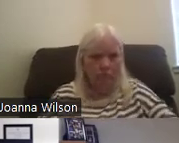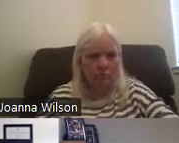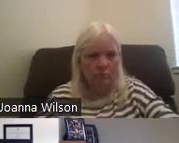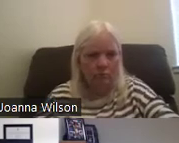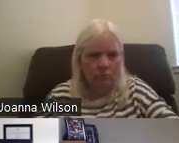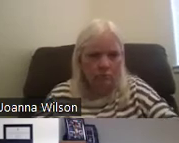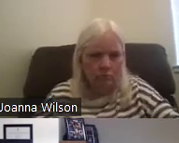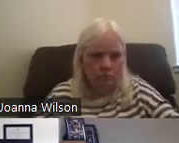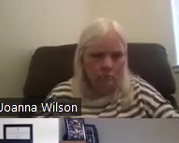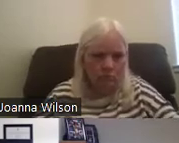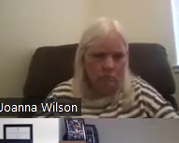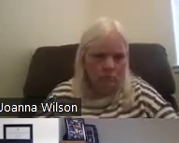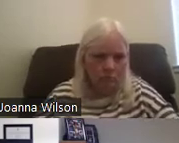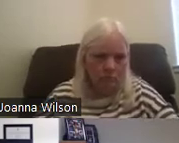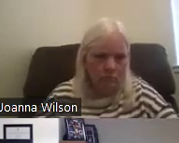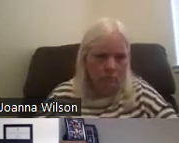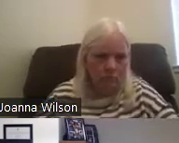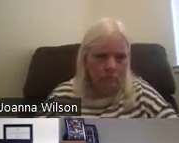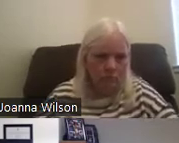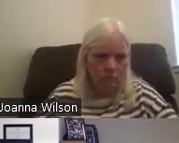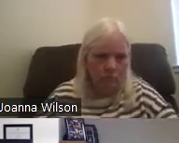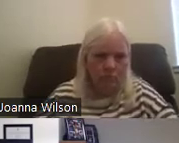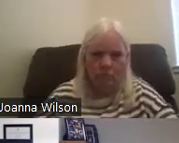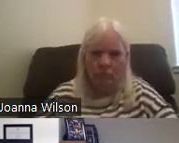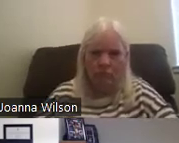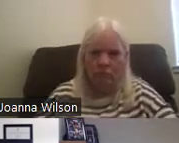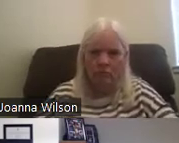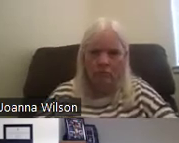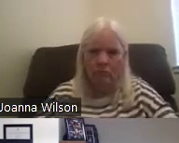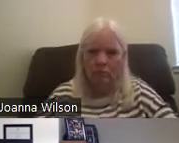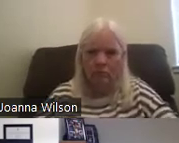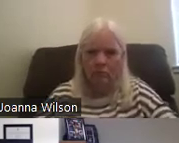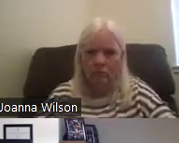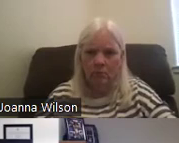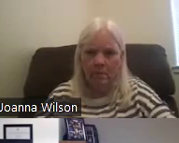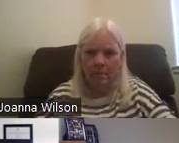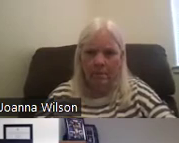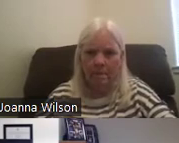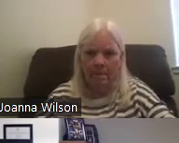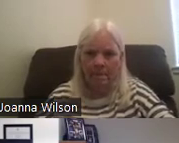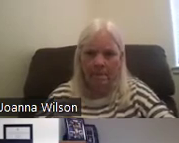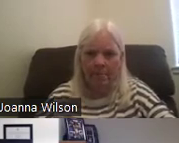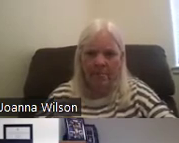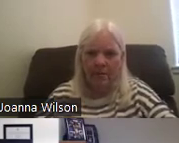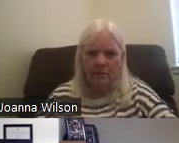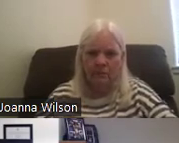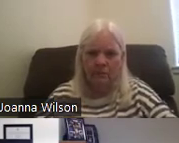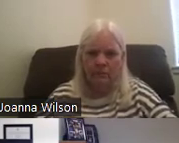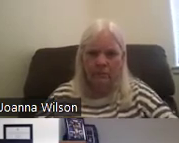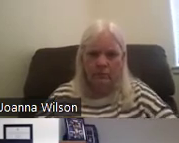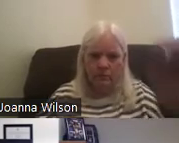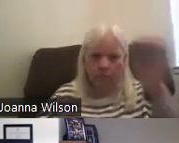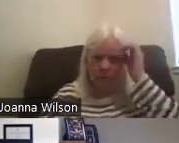I appreciate that, those thoughts. I think in order to ensure or attempt to